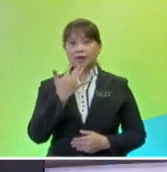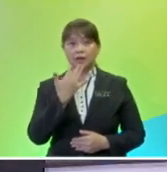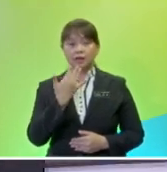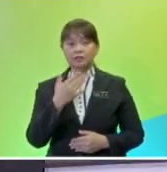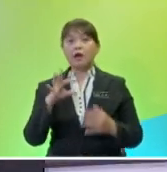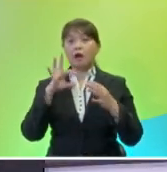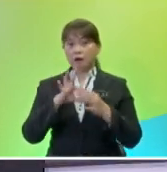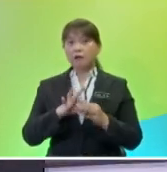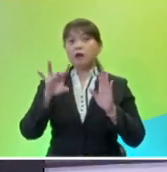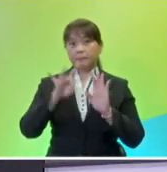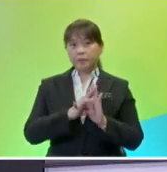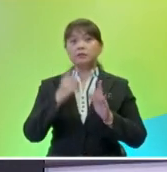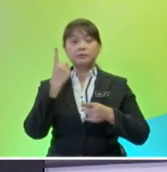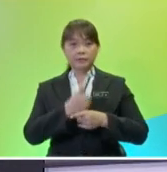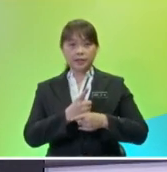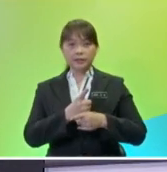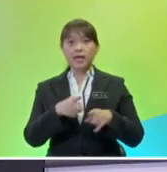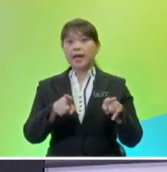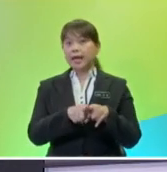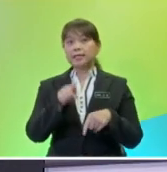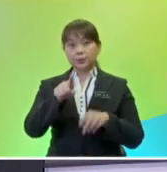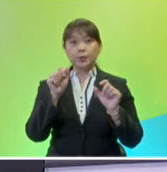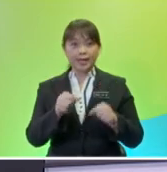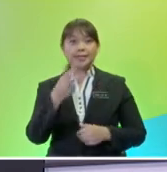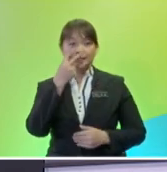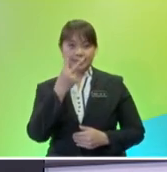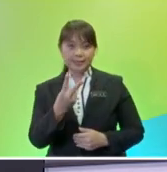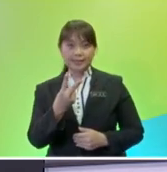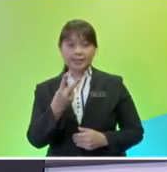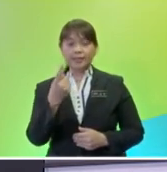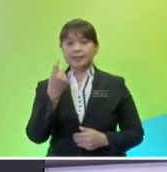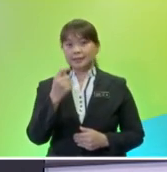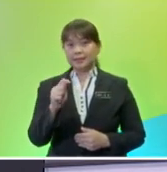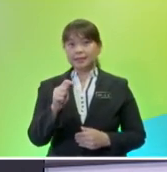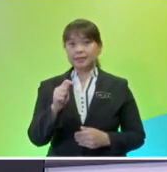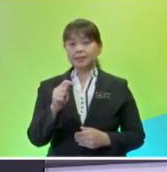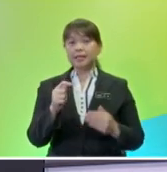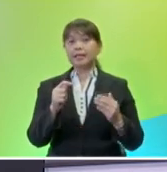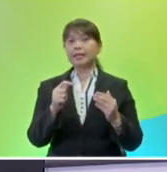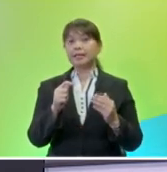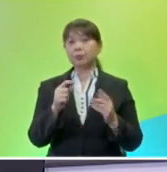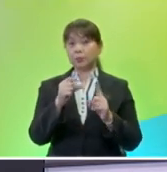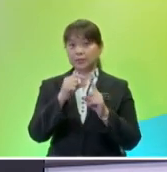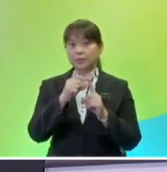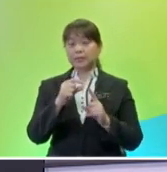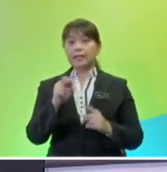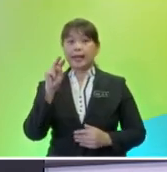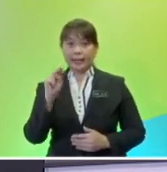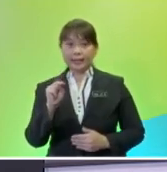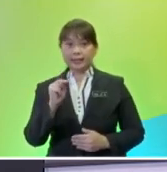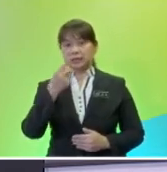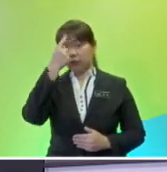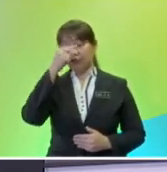I was. And as you can see, there's actually a letter here and here. N stands for